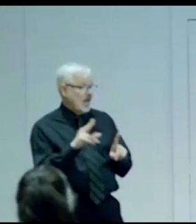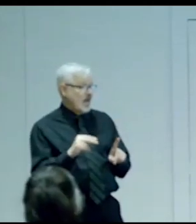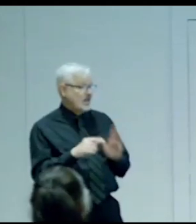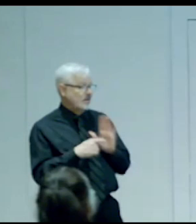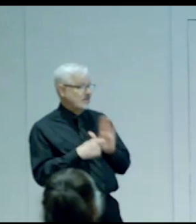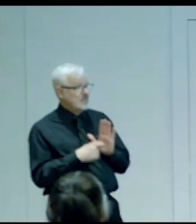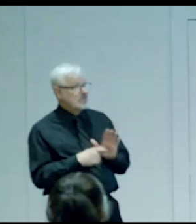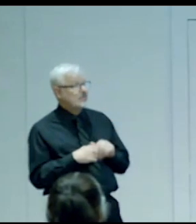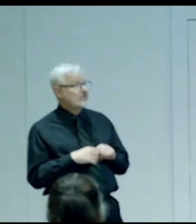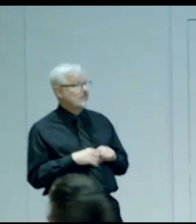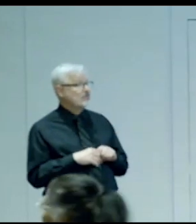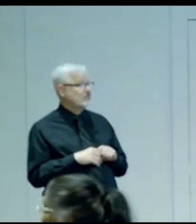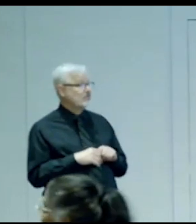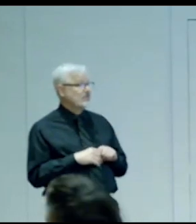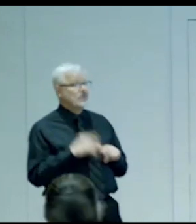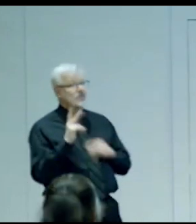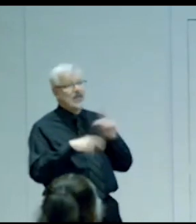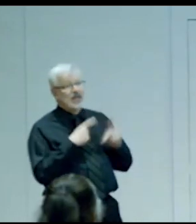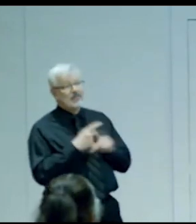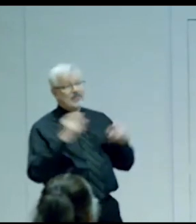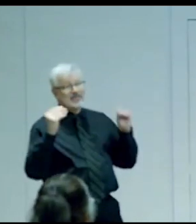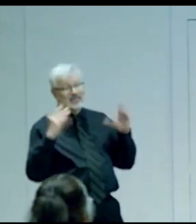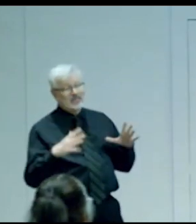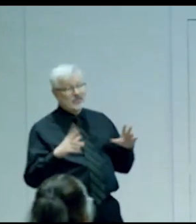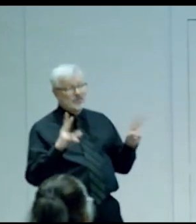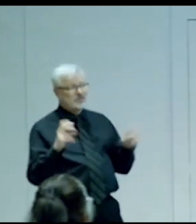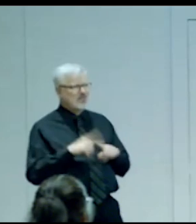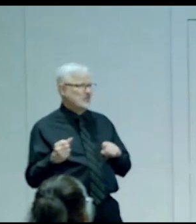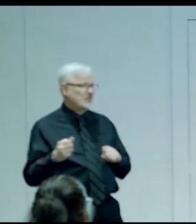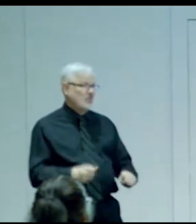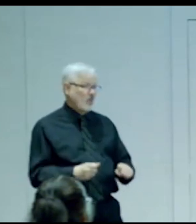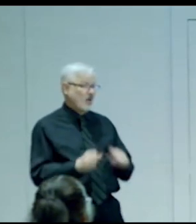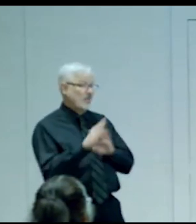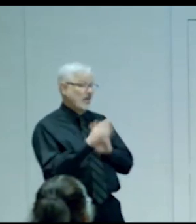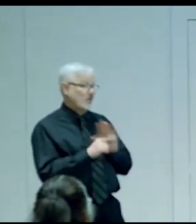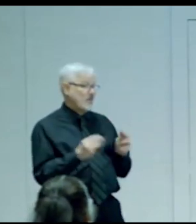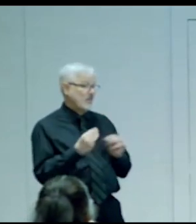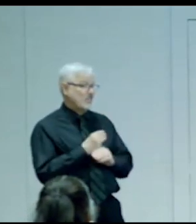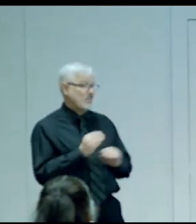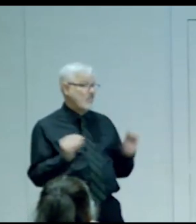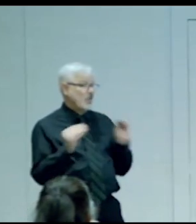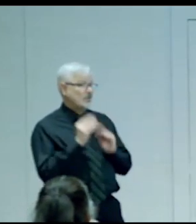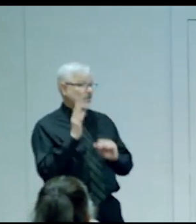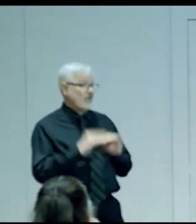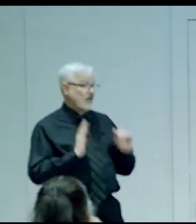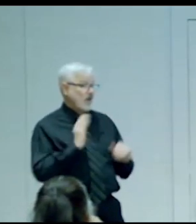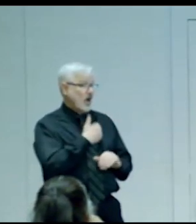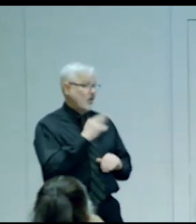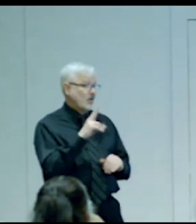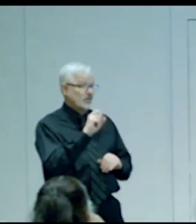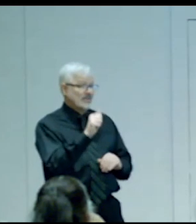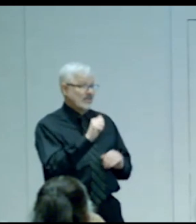that teacher sort of issues. But they had a solid background in mathematics, much more so than do our teachers.